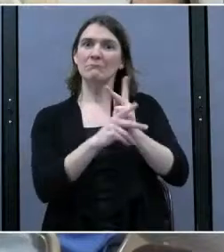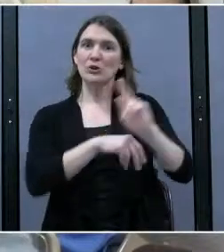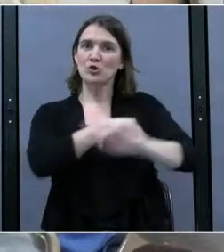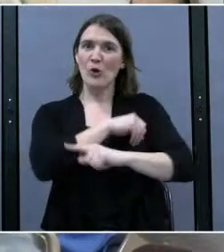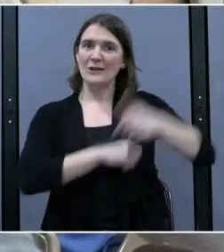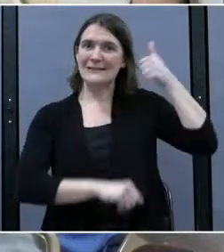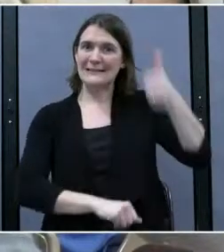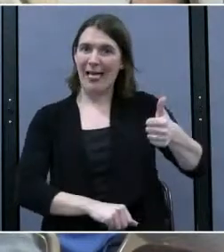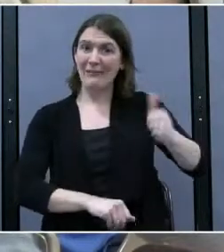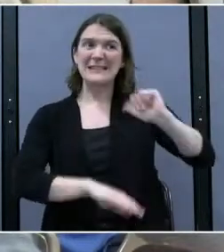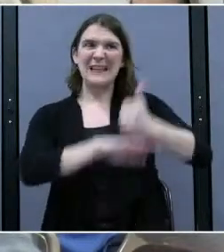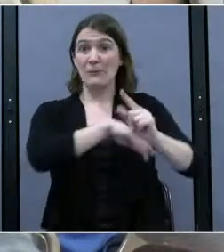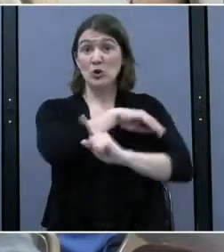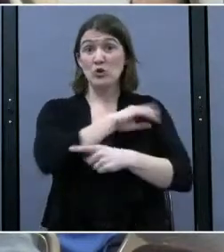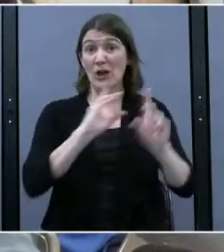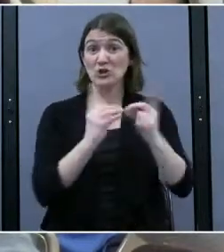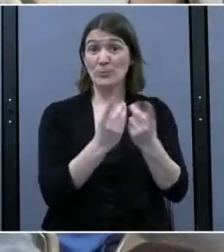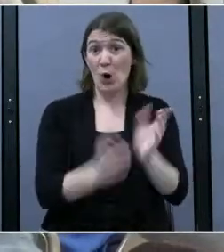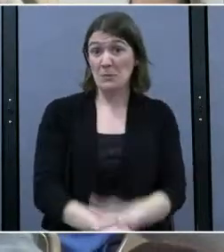itself.